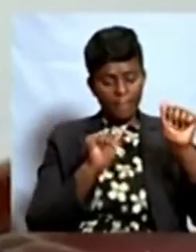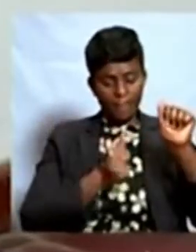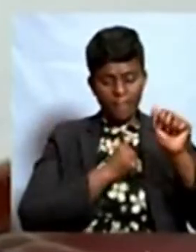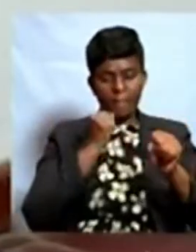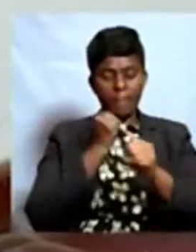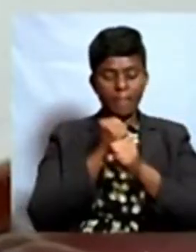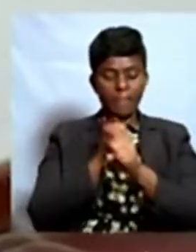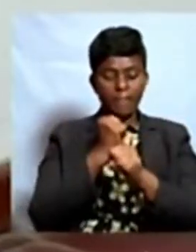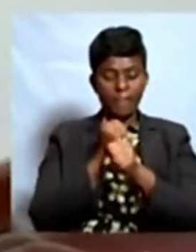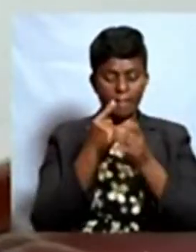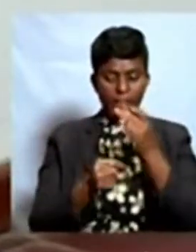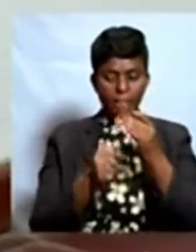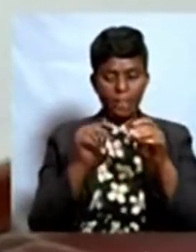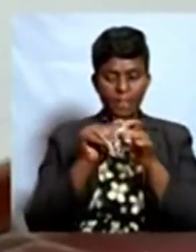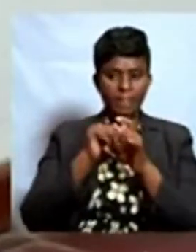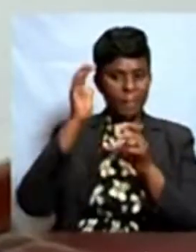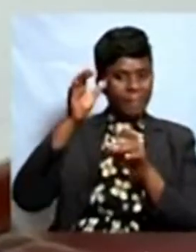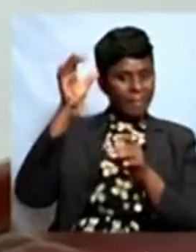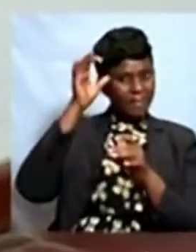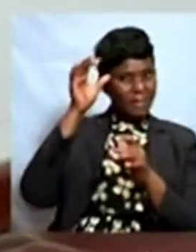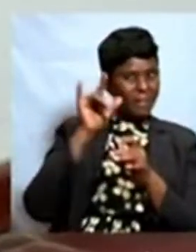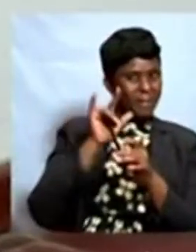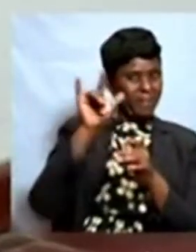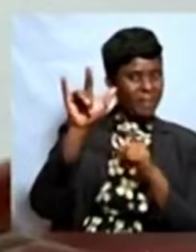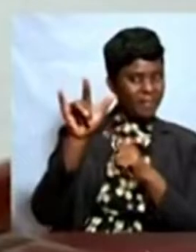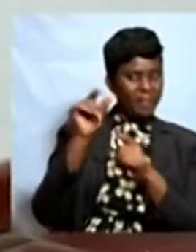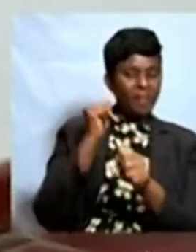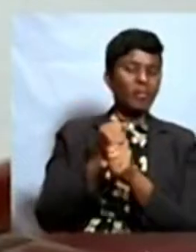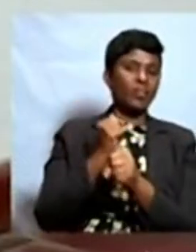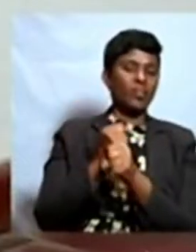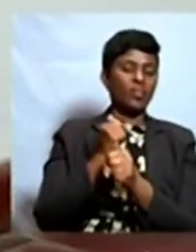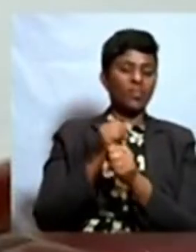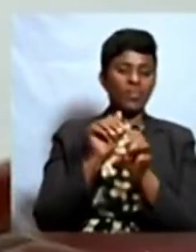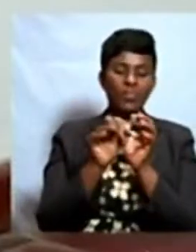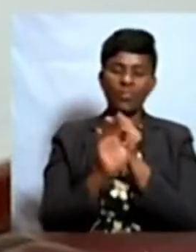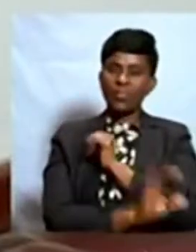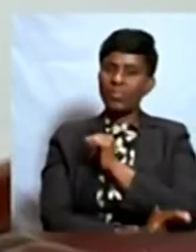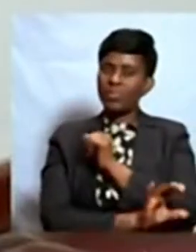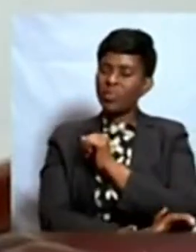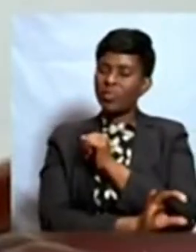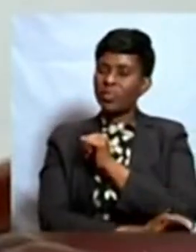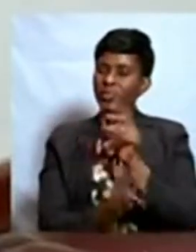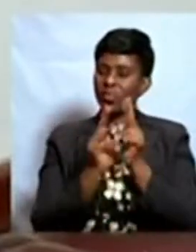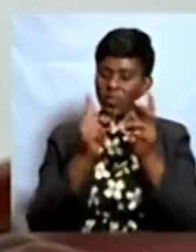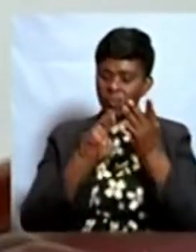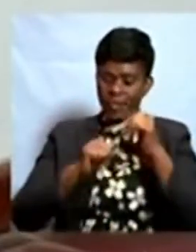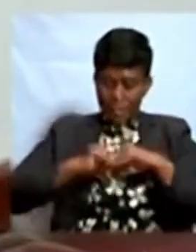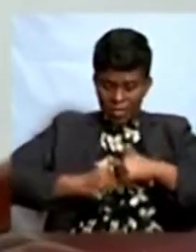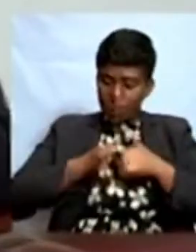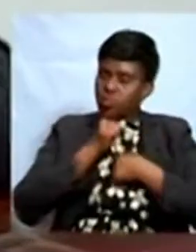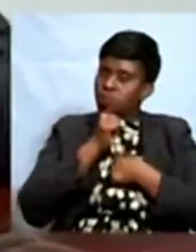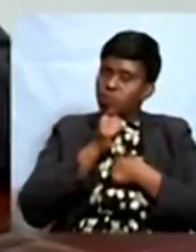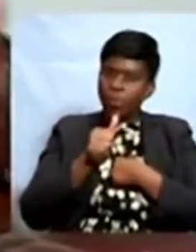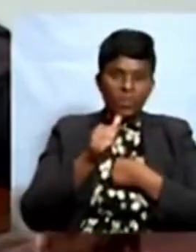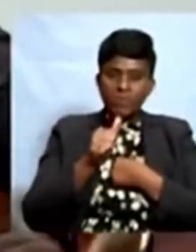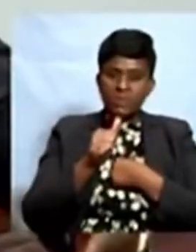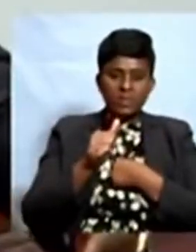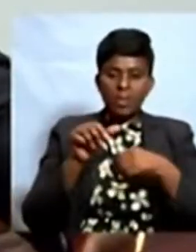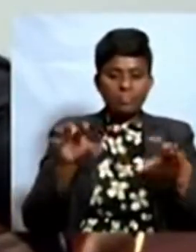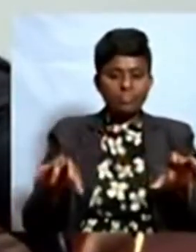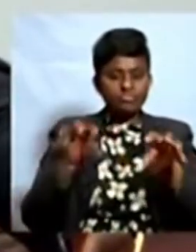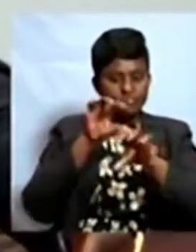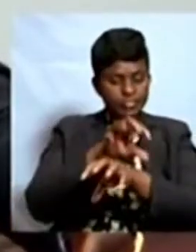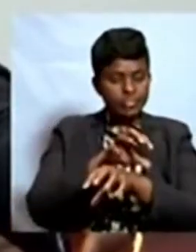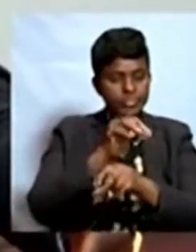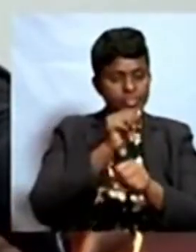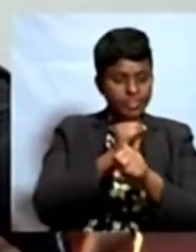mandate is on civil operations in the country. So we do not overlap into the